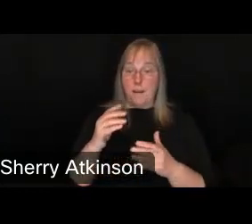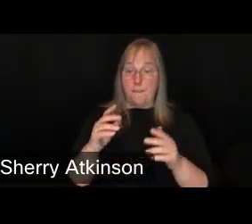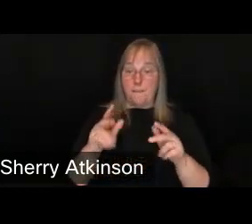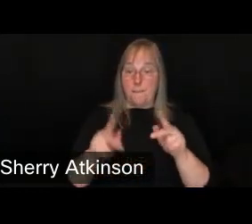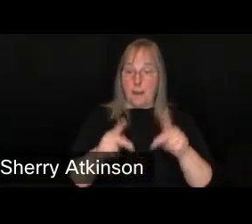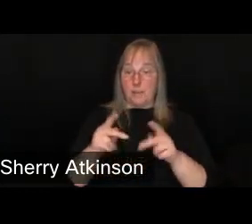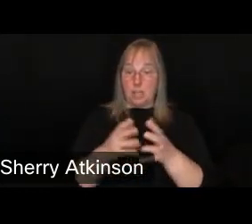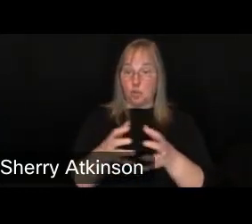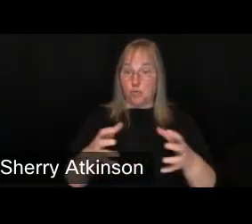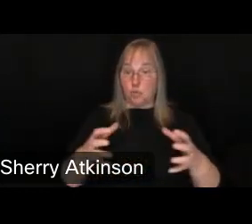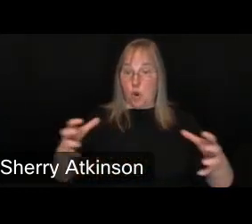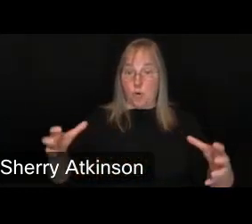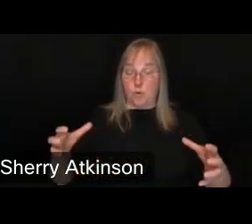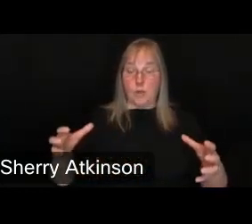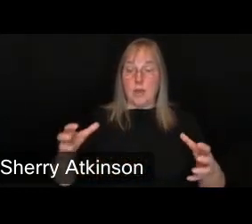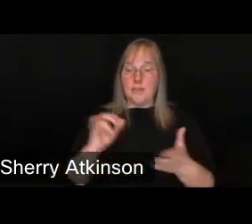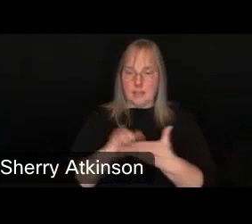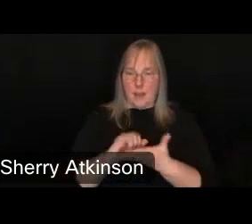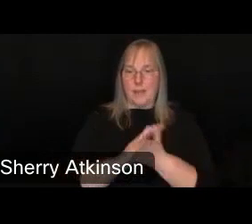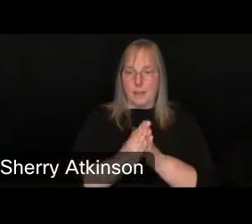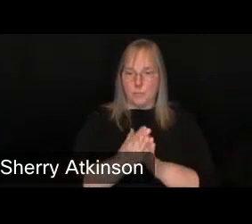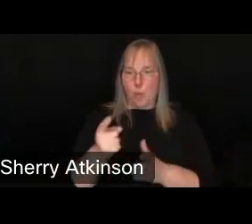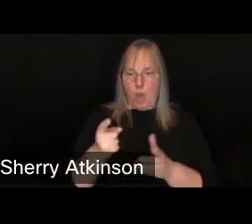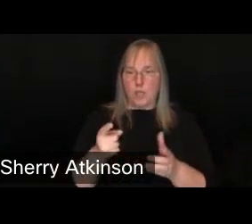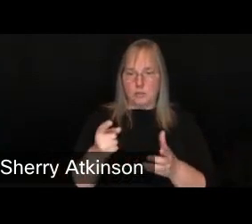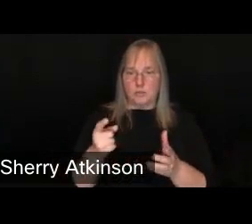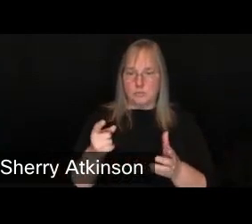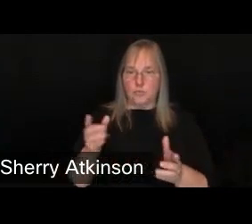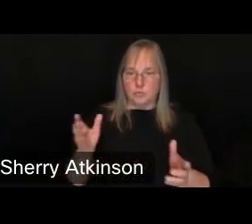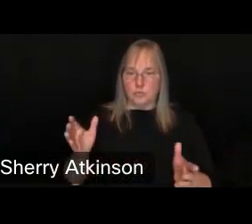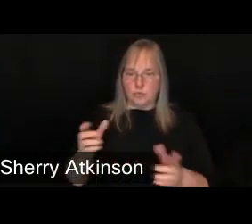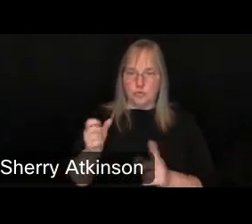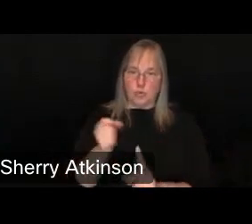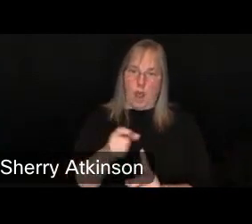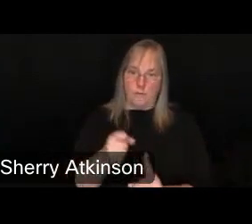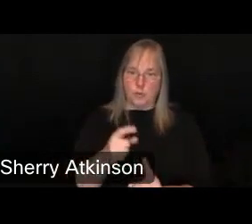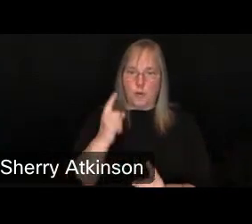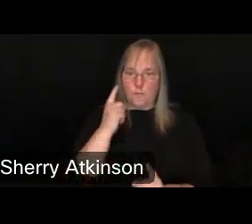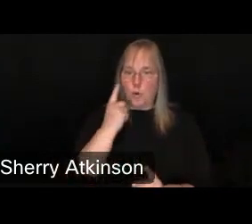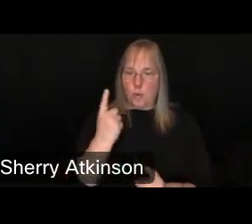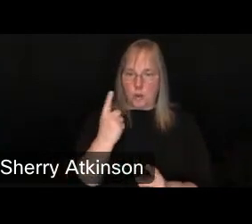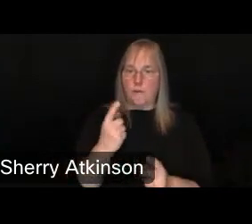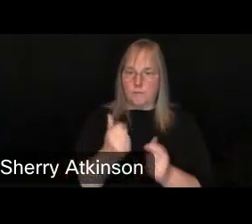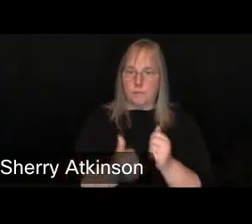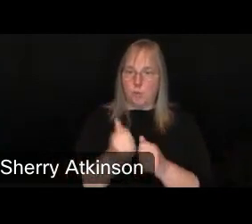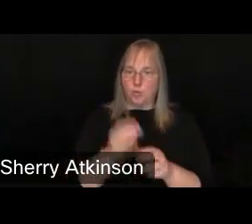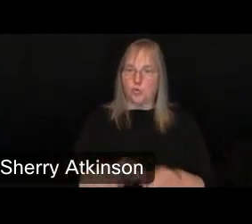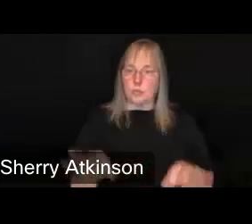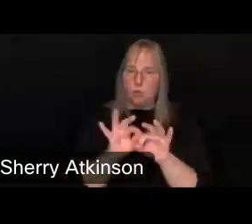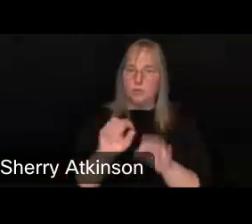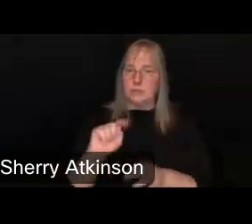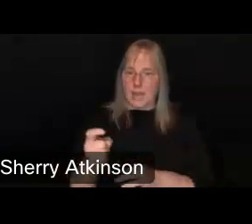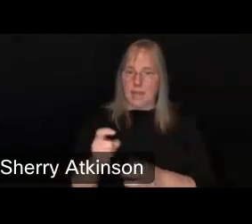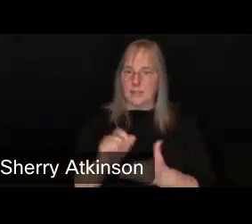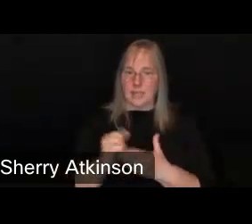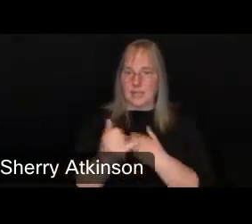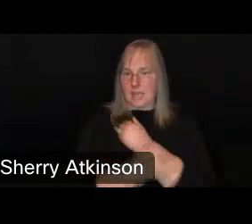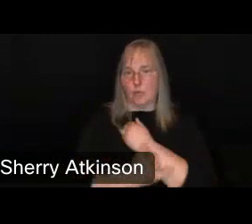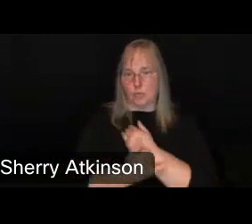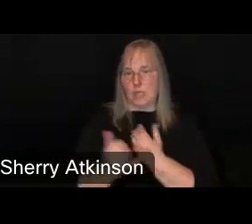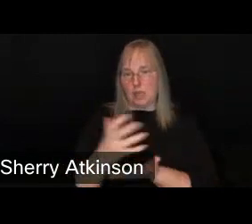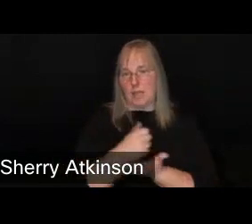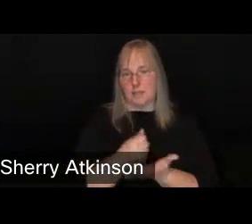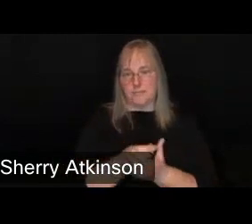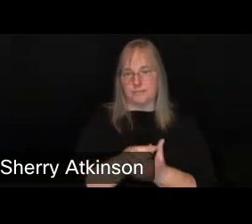that becomes one of the drivers for the most critical taxes that the county collects currently. There's also